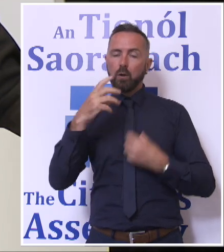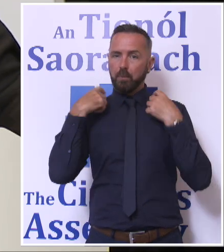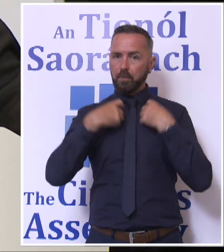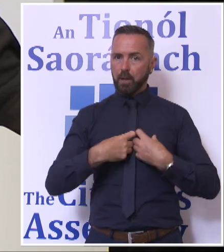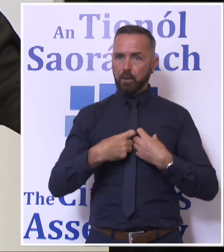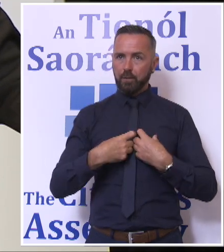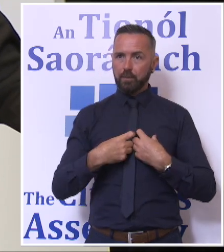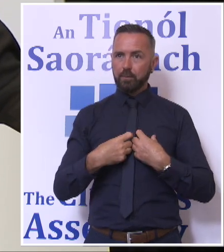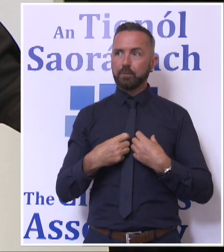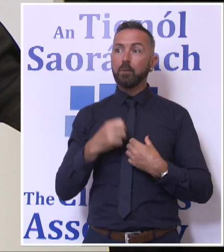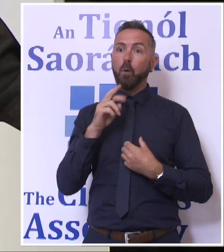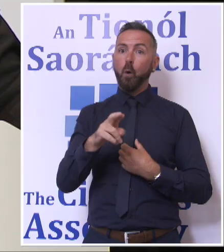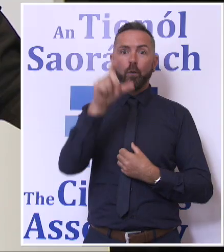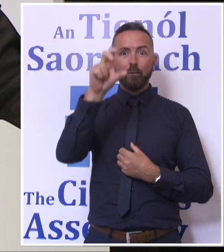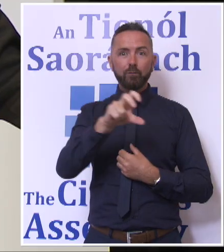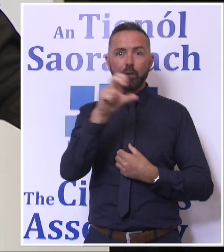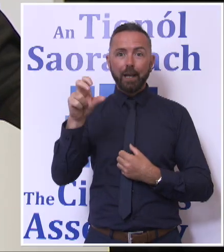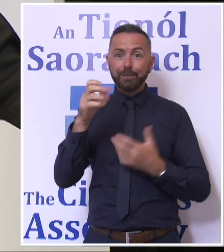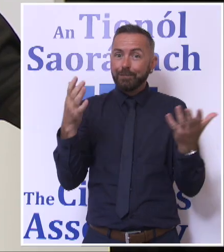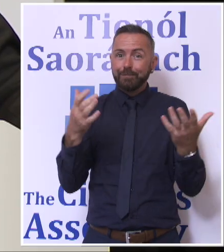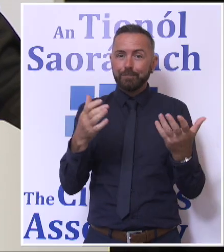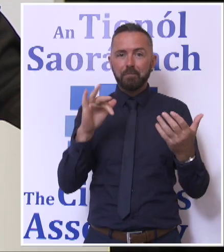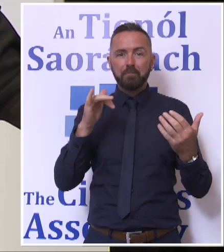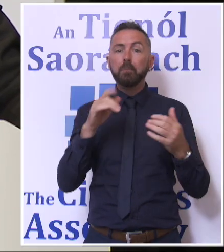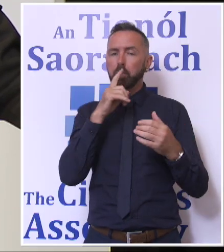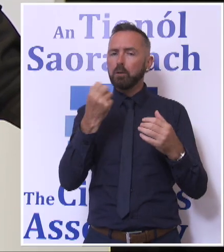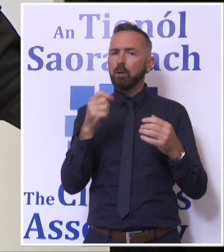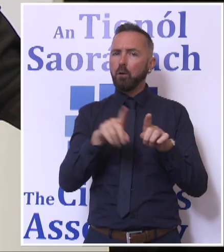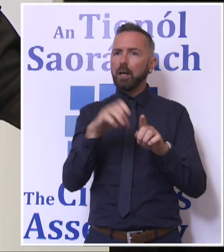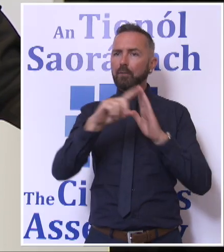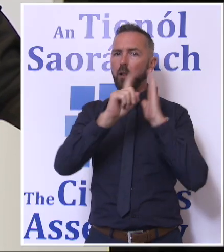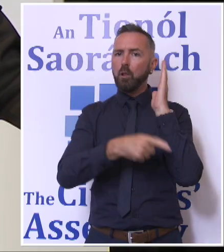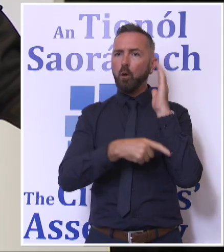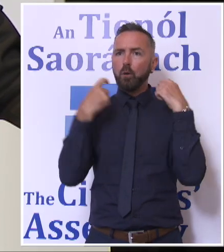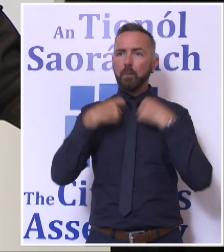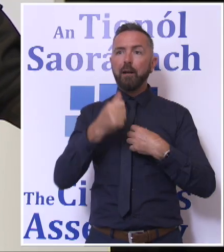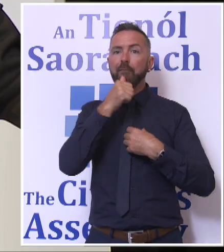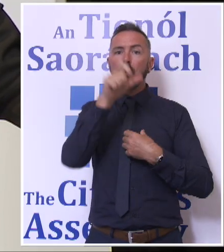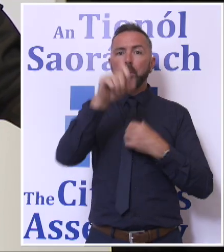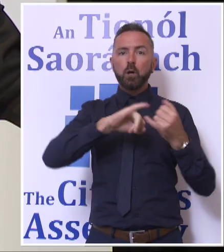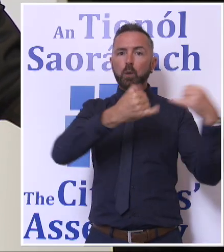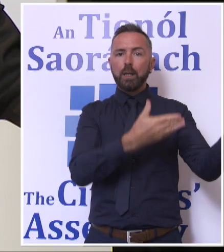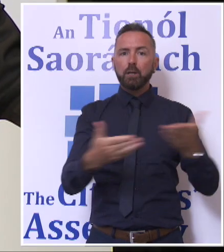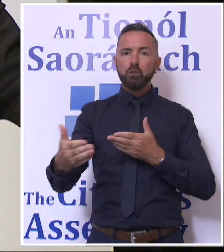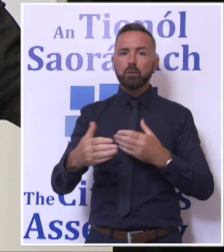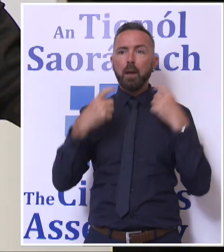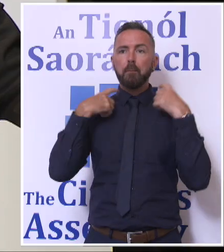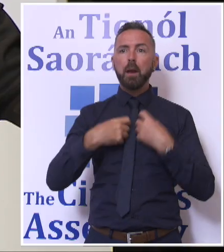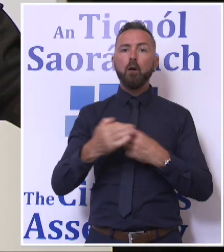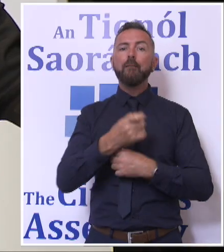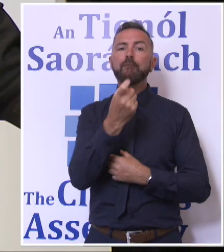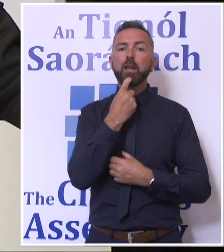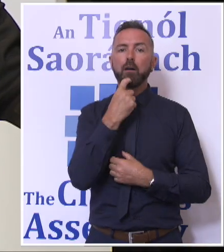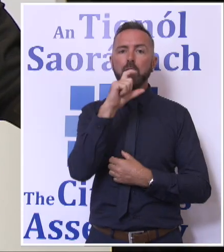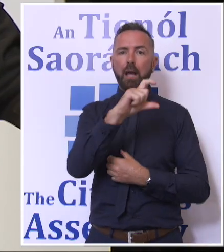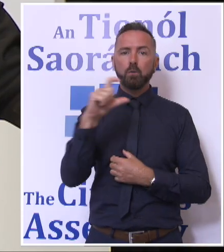le Français, or Lord Mayor. And the first I will introduce is the Mayor of Fingal,